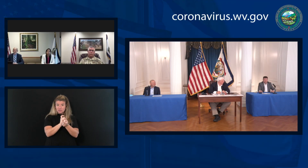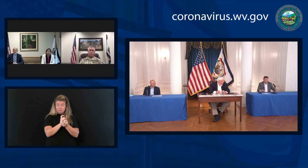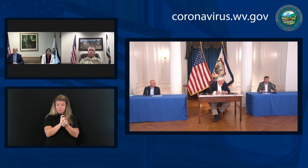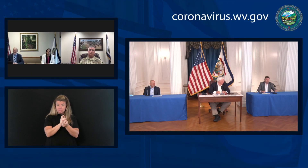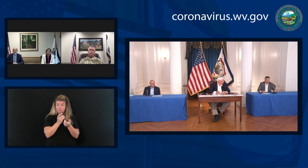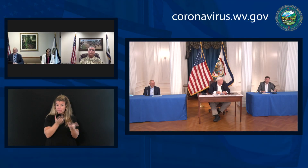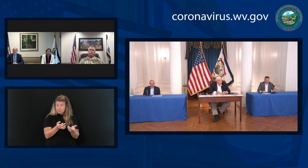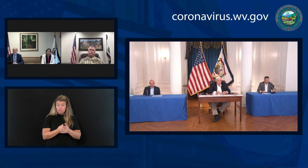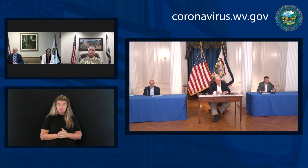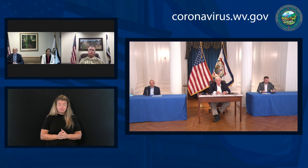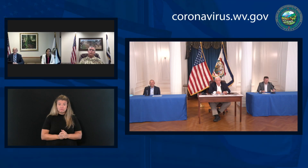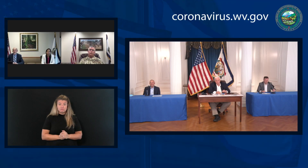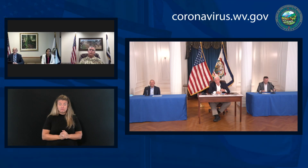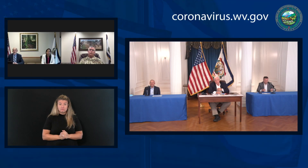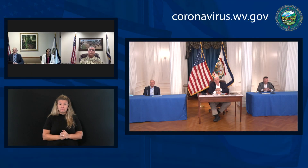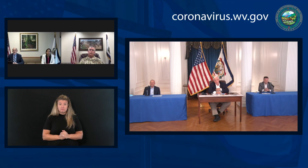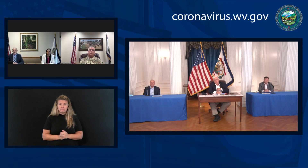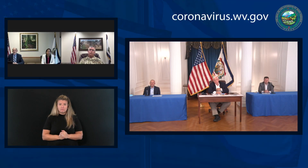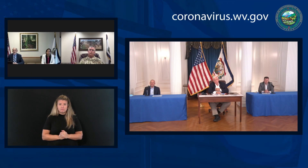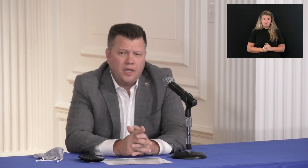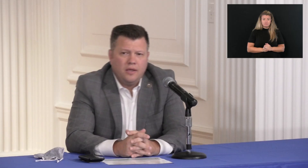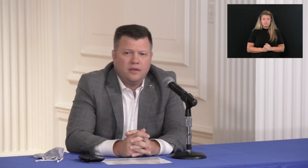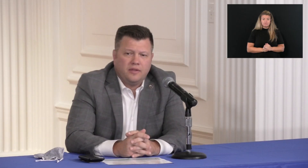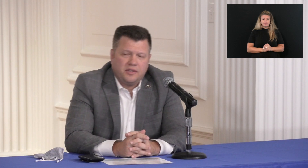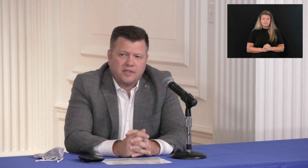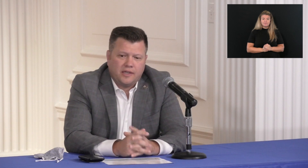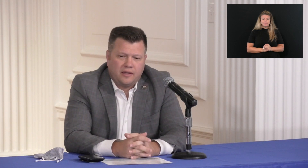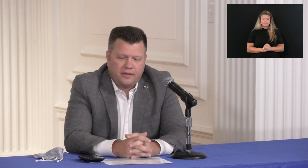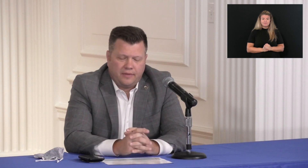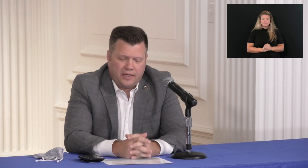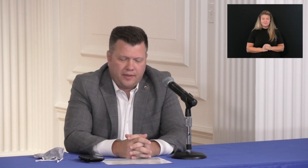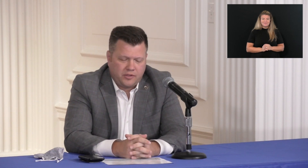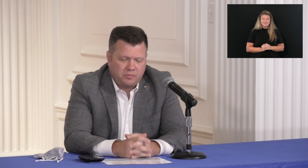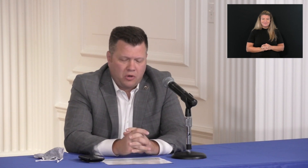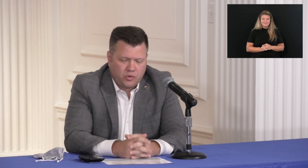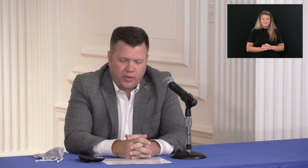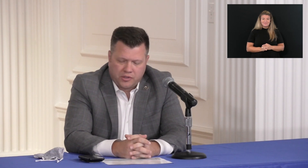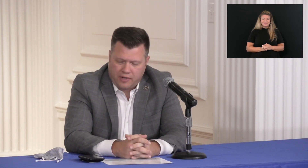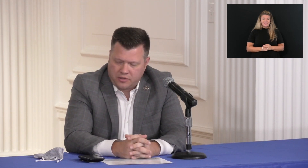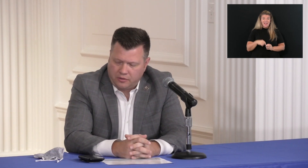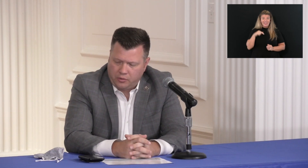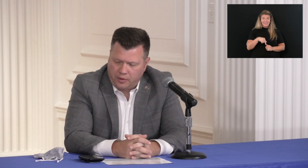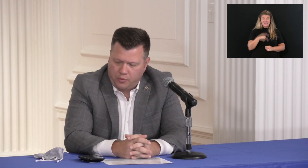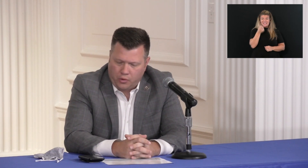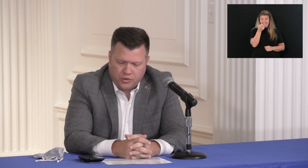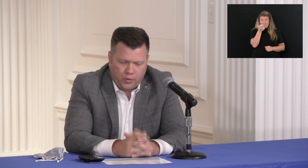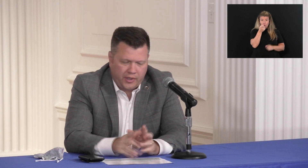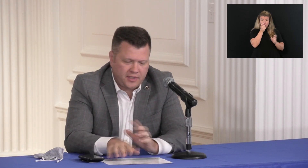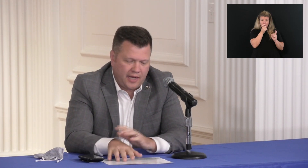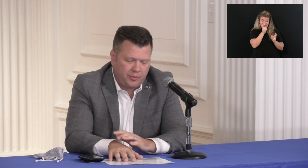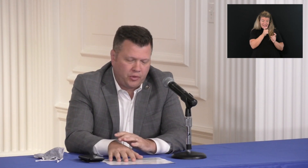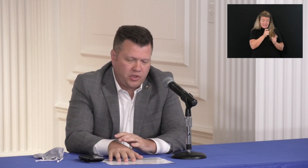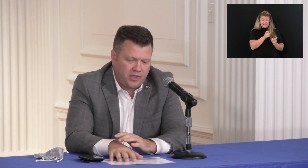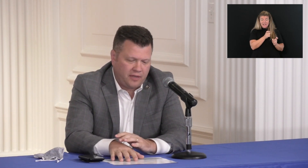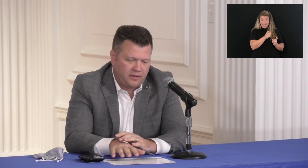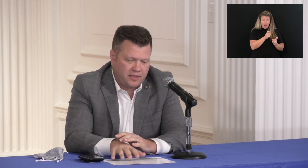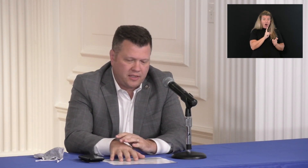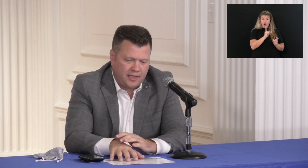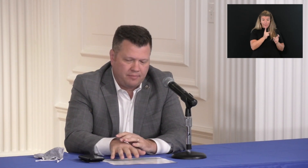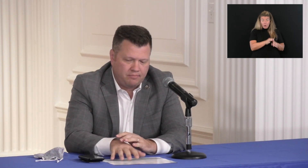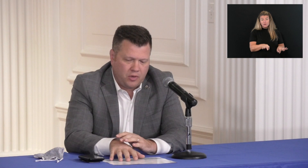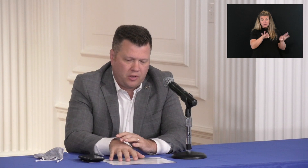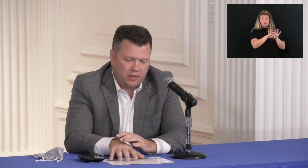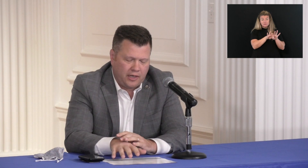You want to go? Absolutely. So these small tweaks are actually really important tweaks. I appreciate